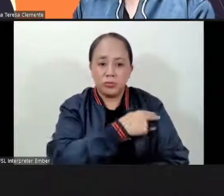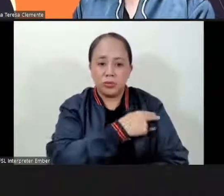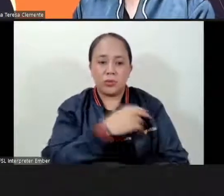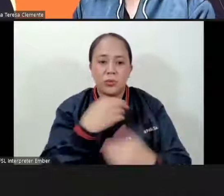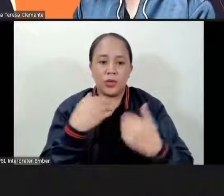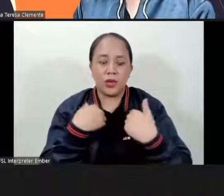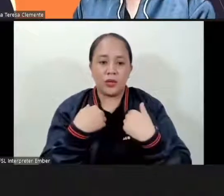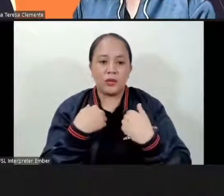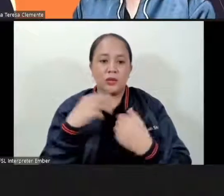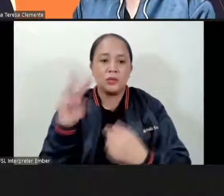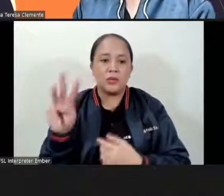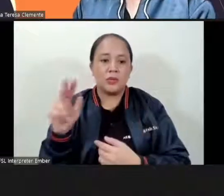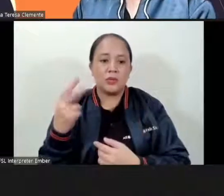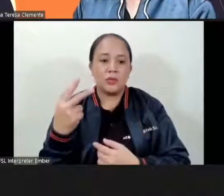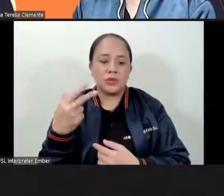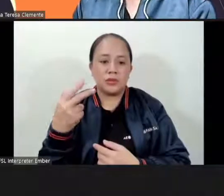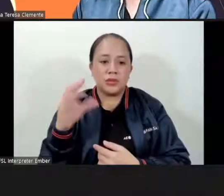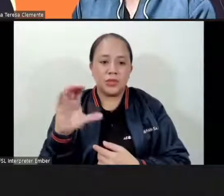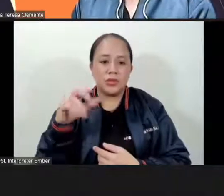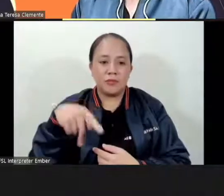a WCPMIS?